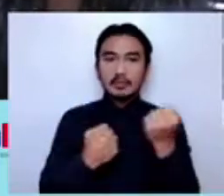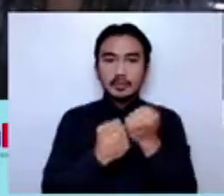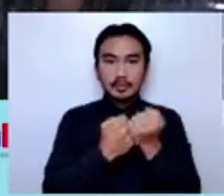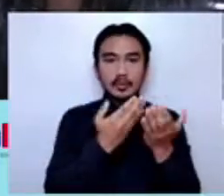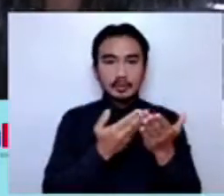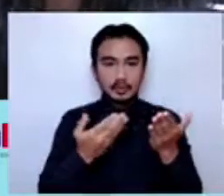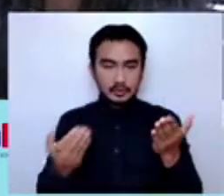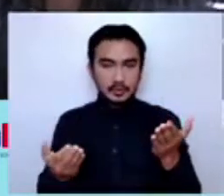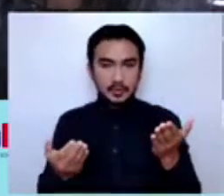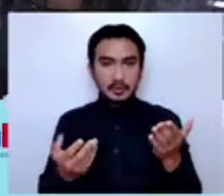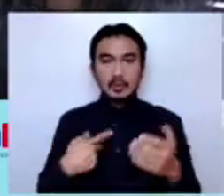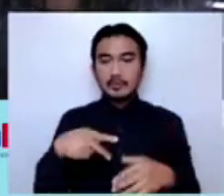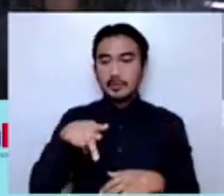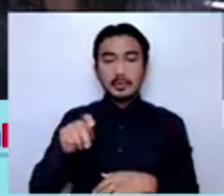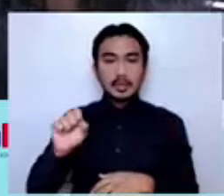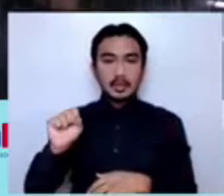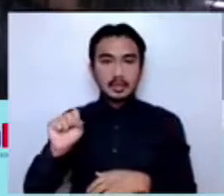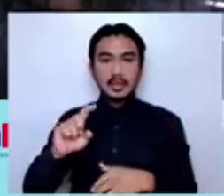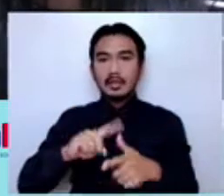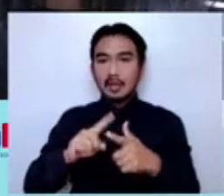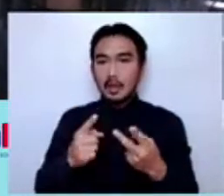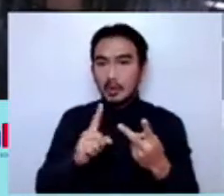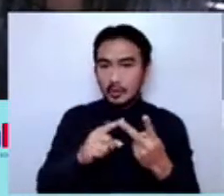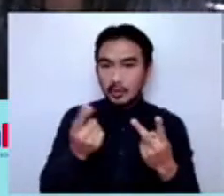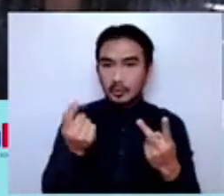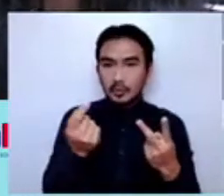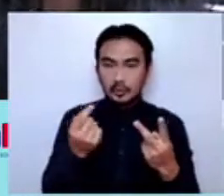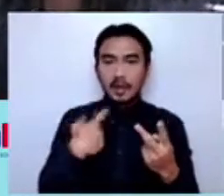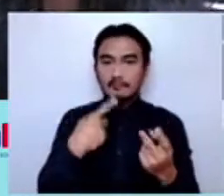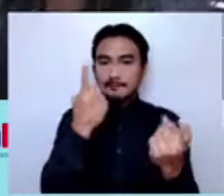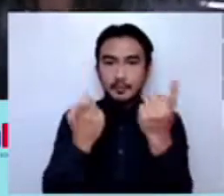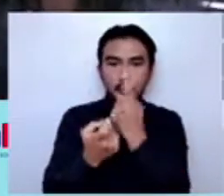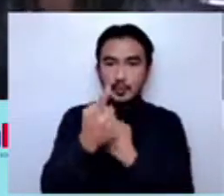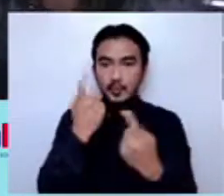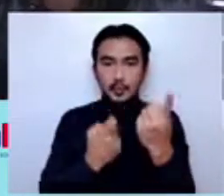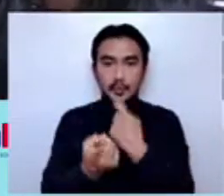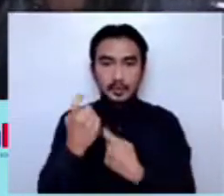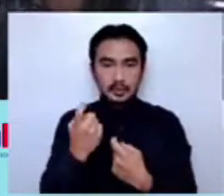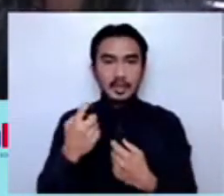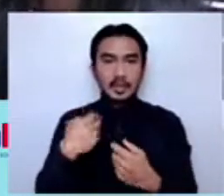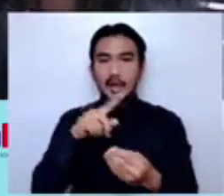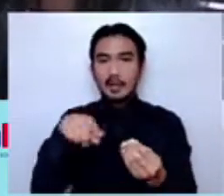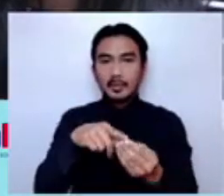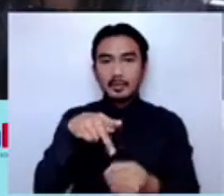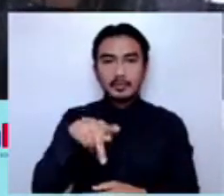RPMS-PPST, and then second, your frequently asked questions for the PPST implementation.